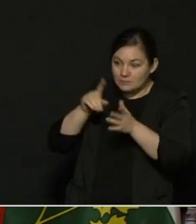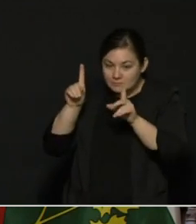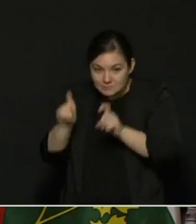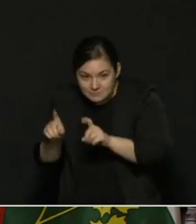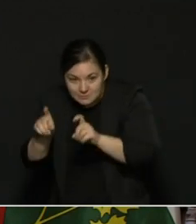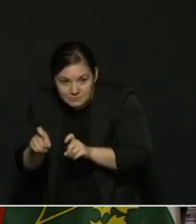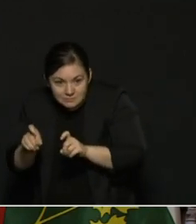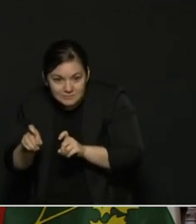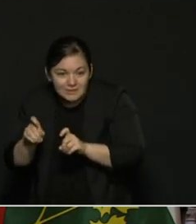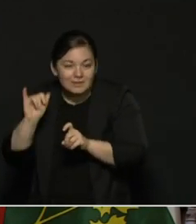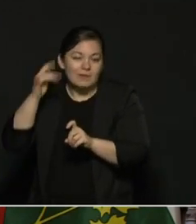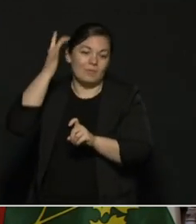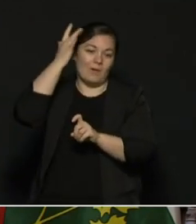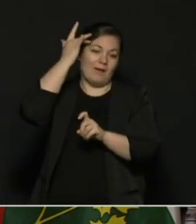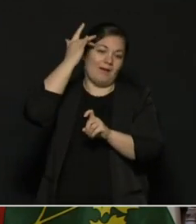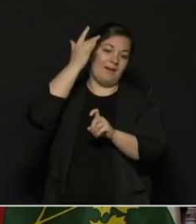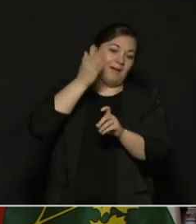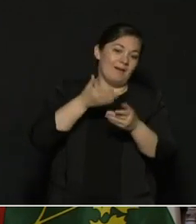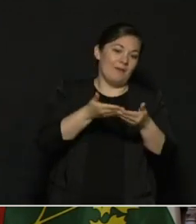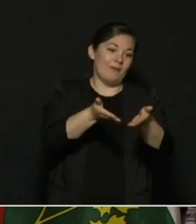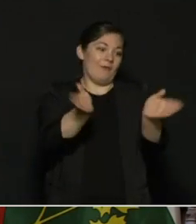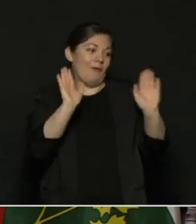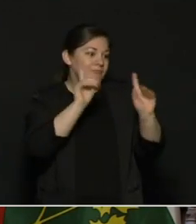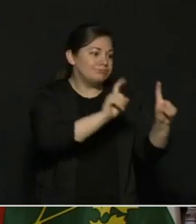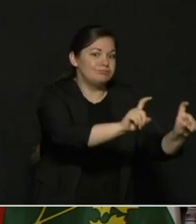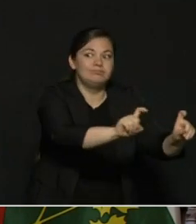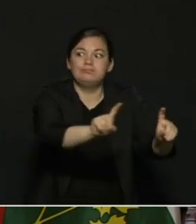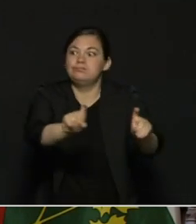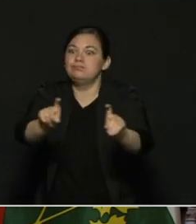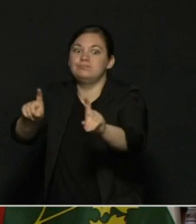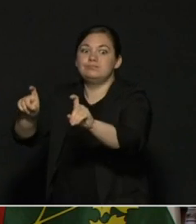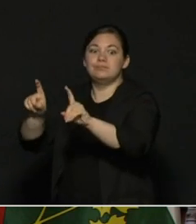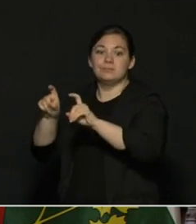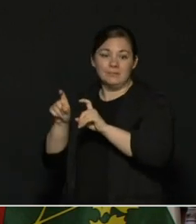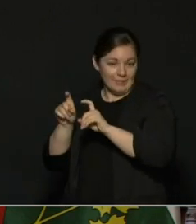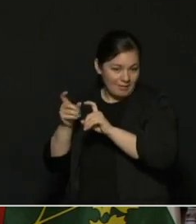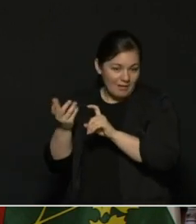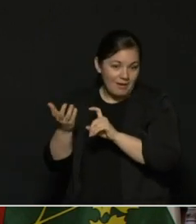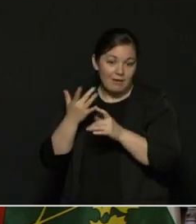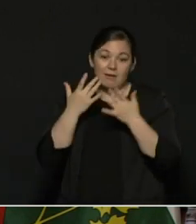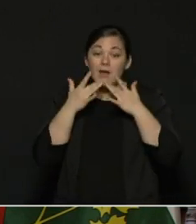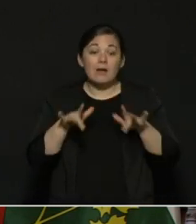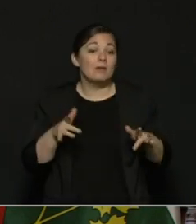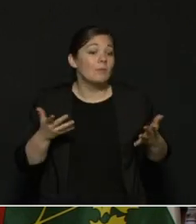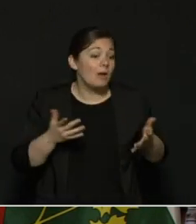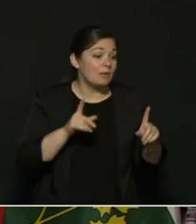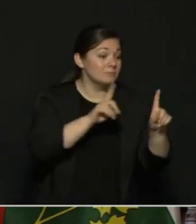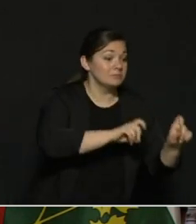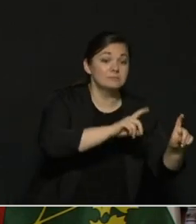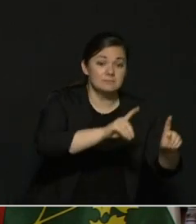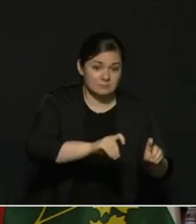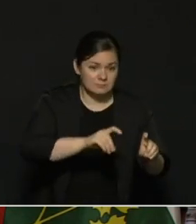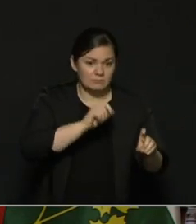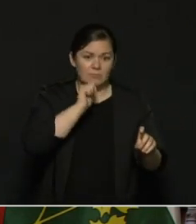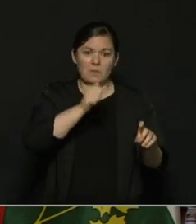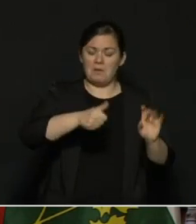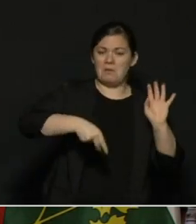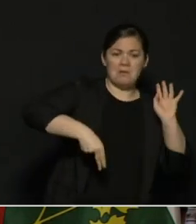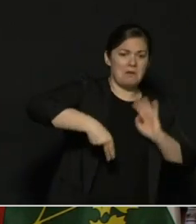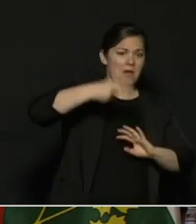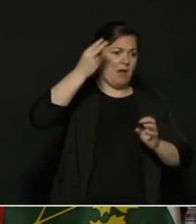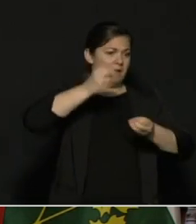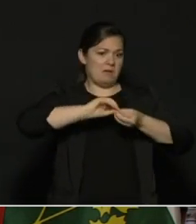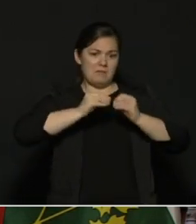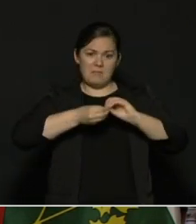equation. And the good thing about that is that we haven't gone into the homes and found huge rates of high infection that we were worried about so